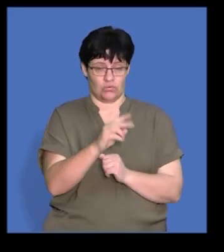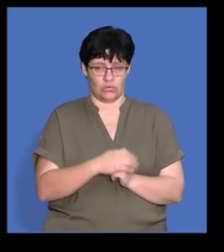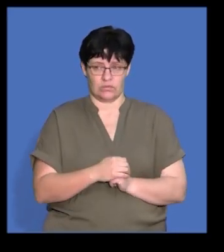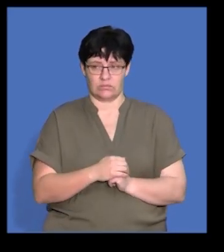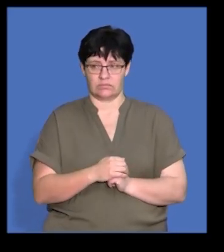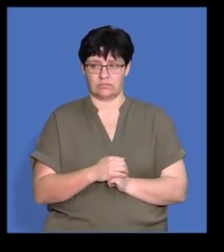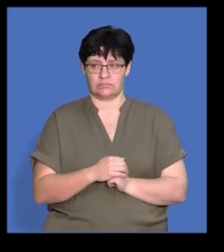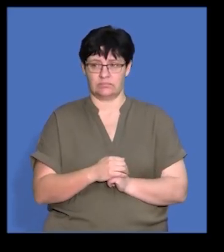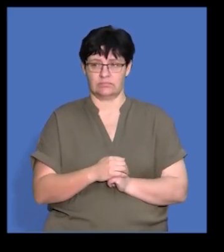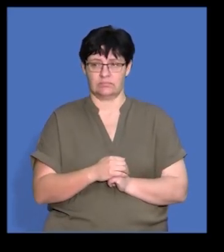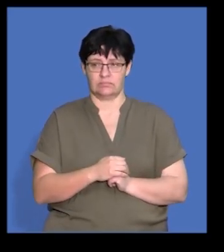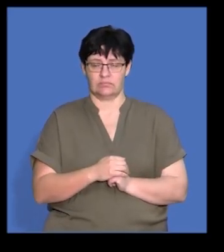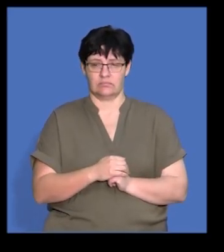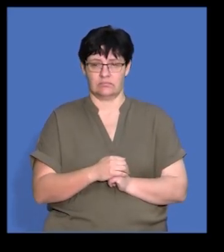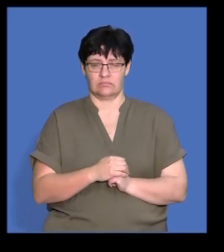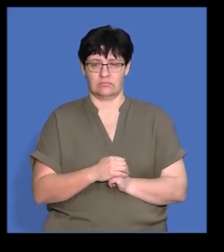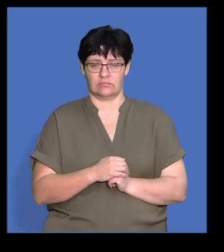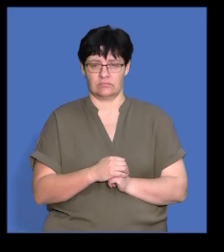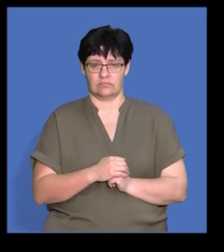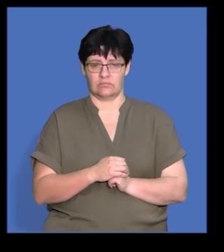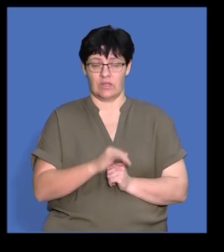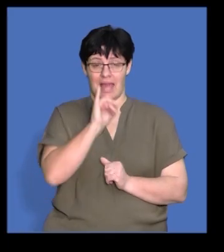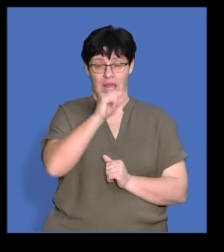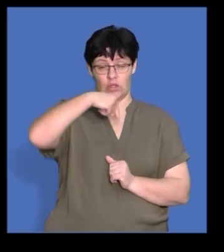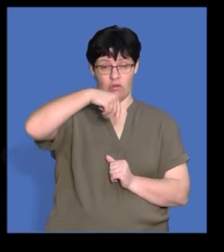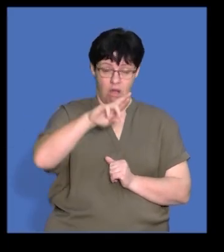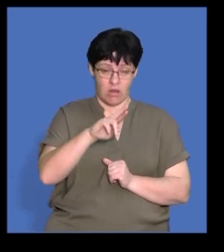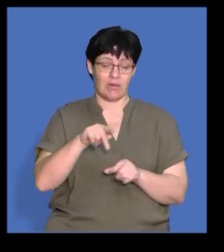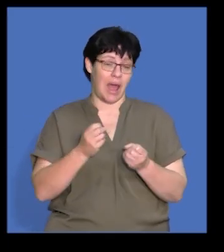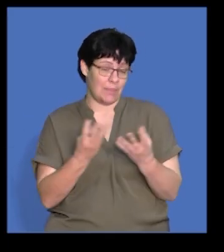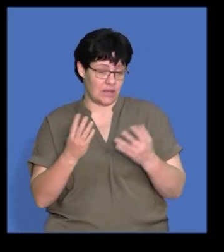the interquartile range was 45,000.